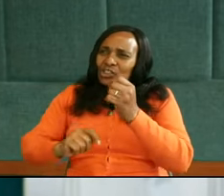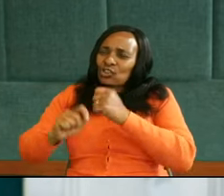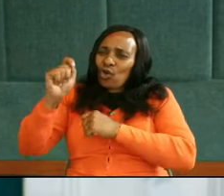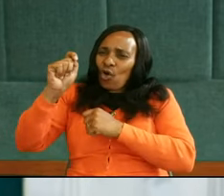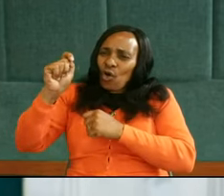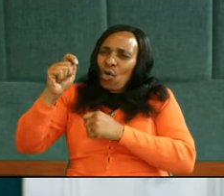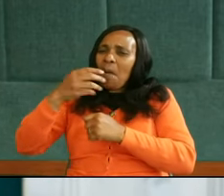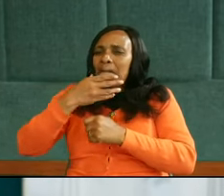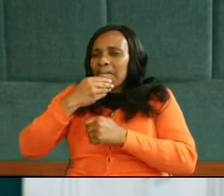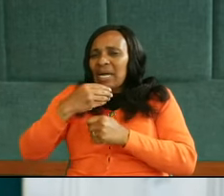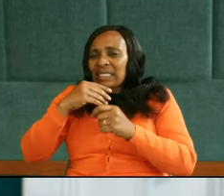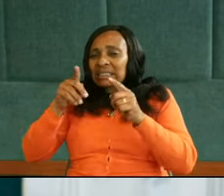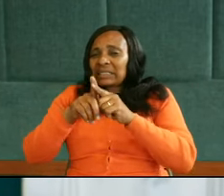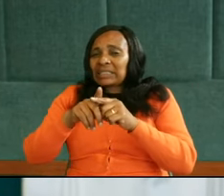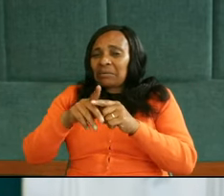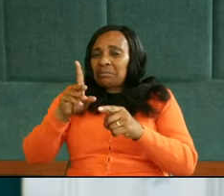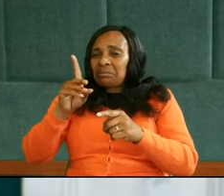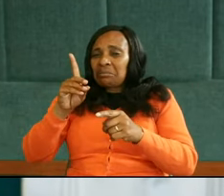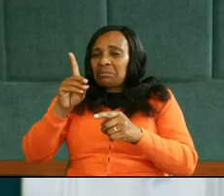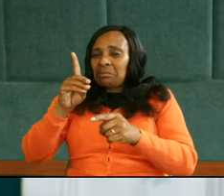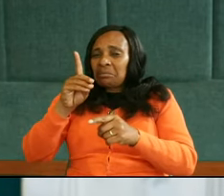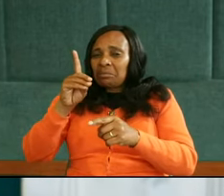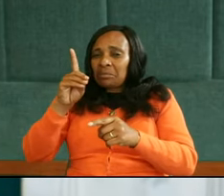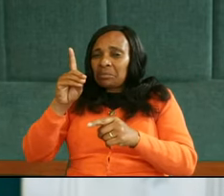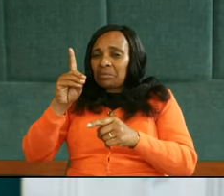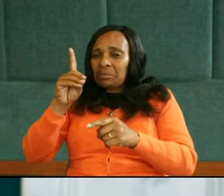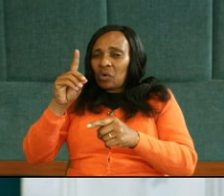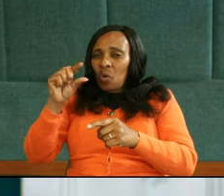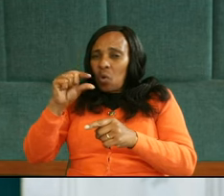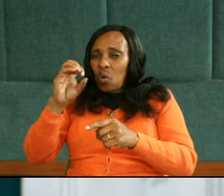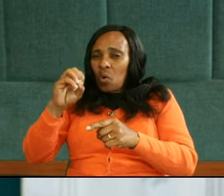David. But